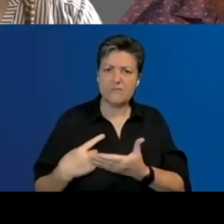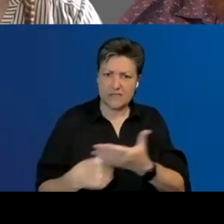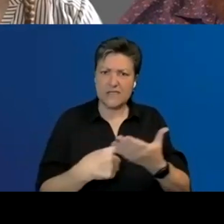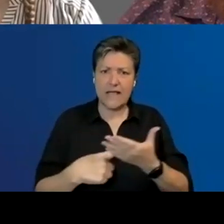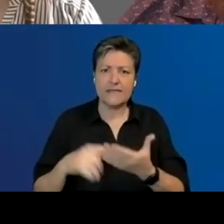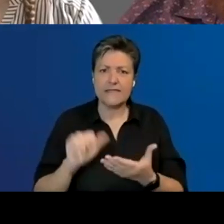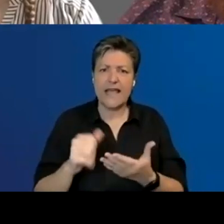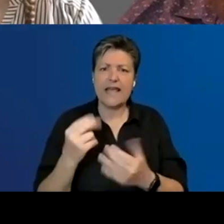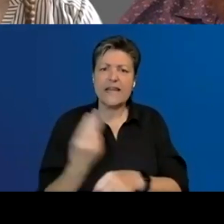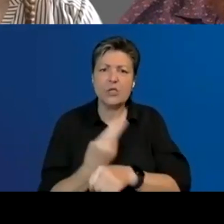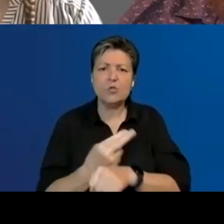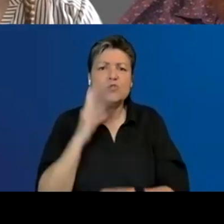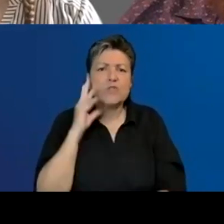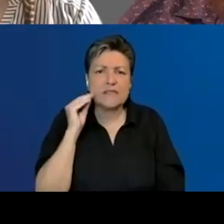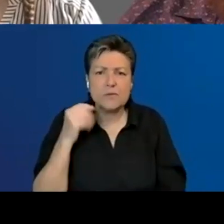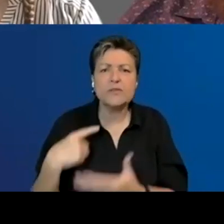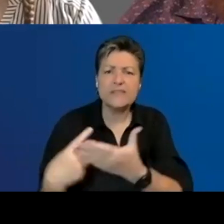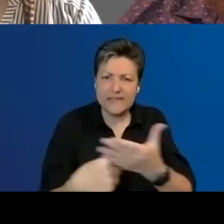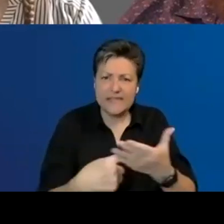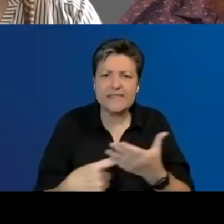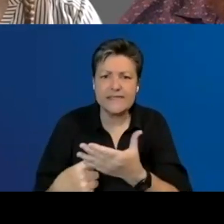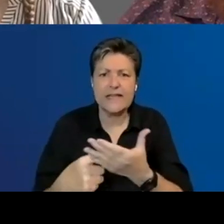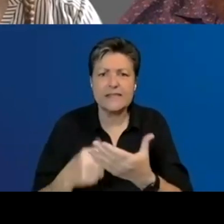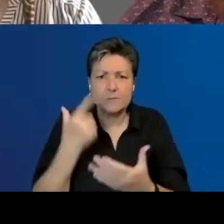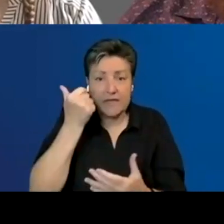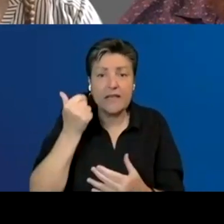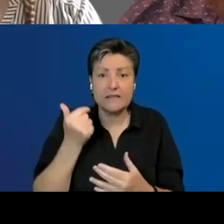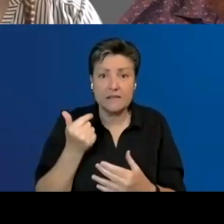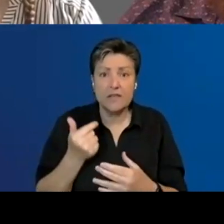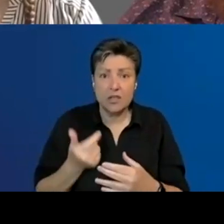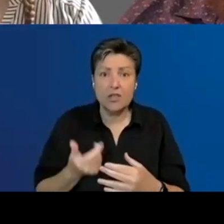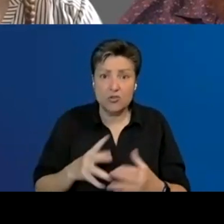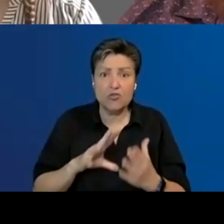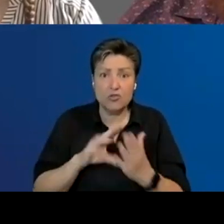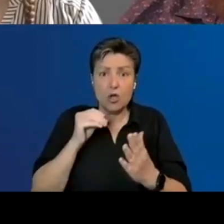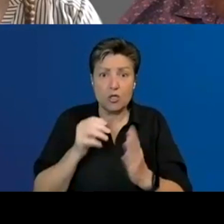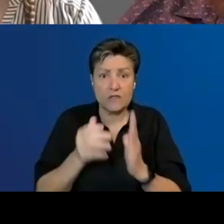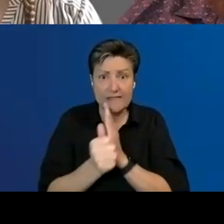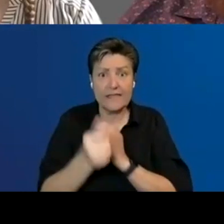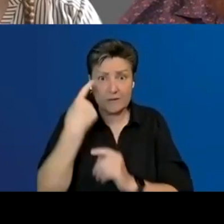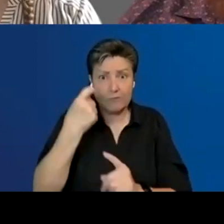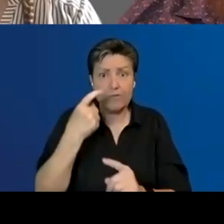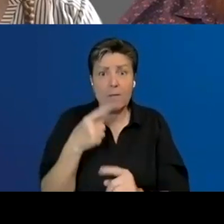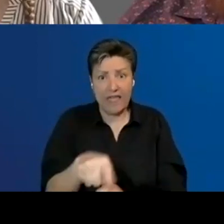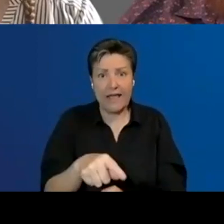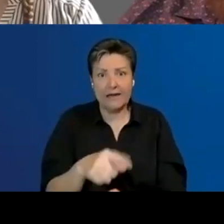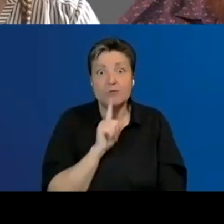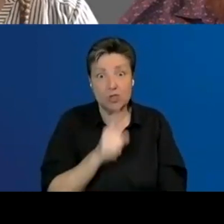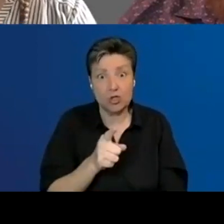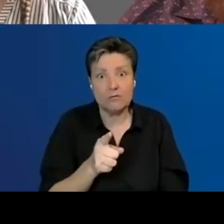and use that experience and talk about it, because you did gain skills from that. I'm sure you did. So